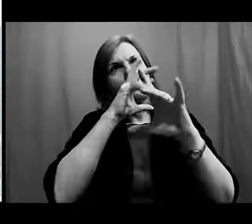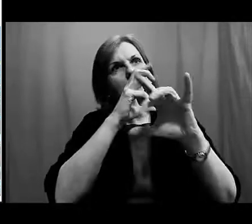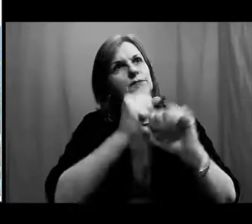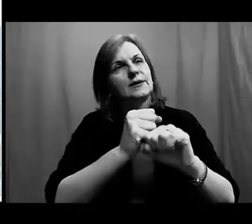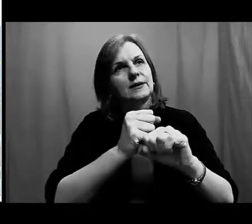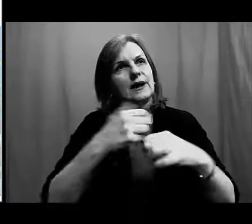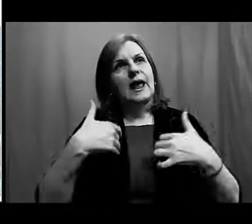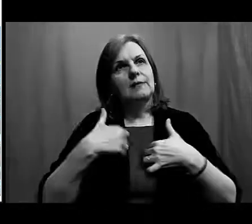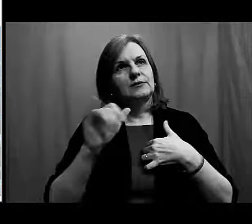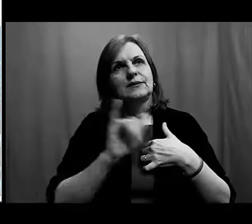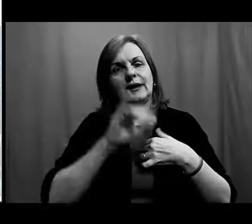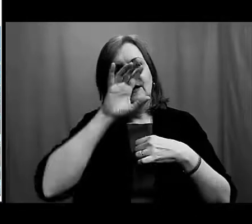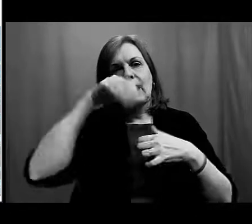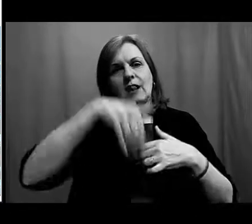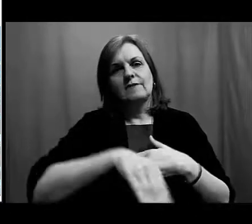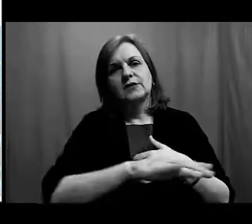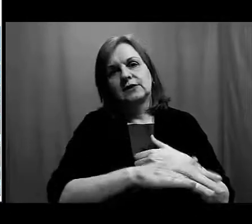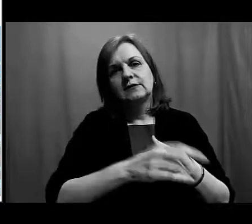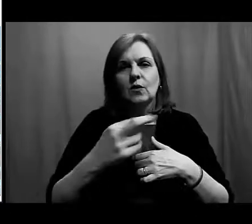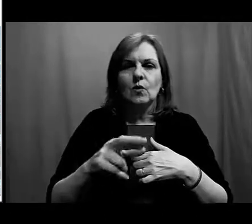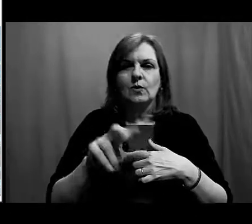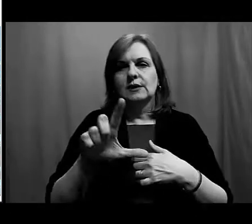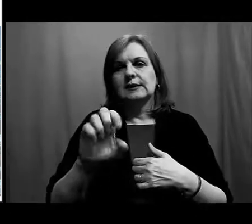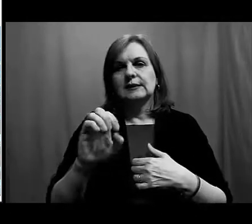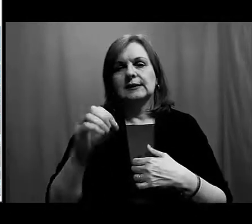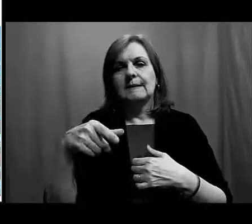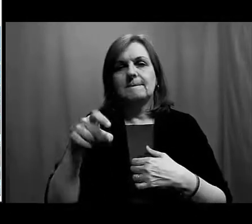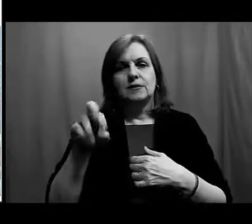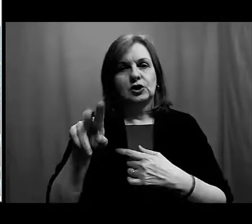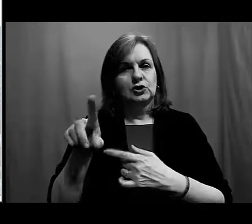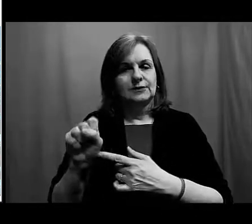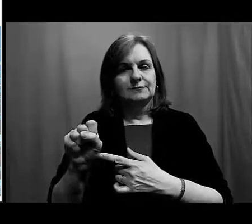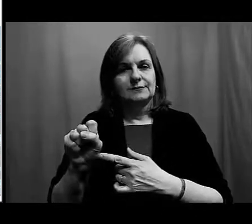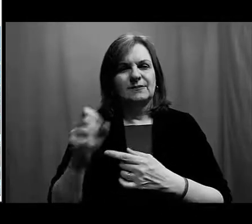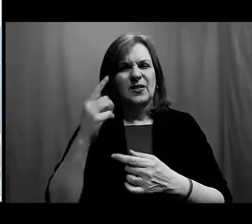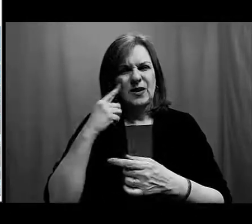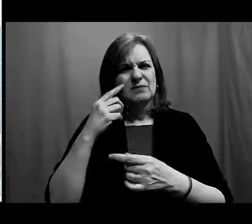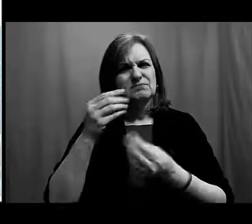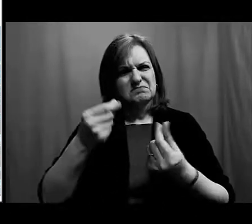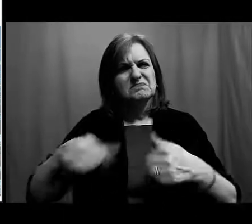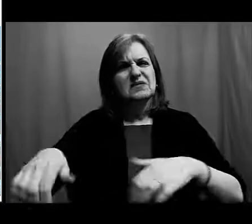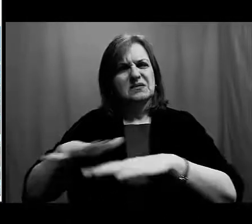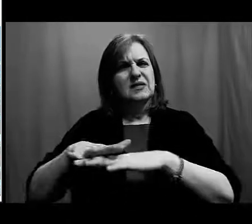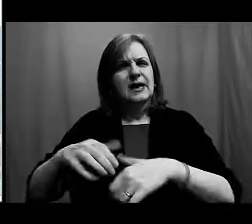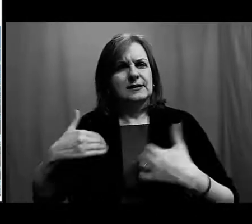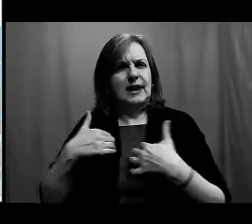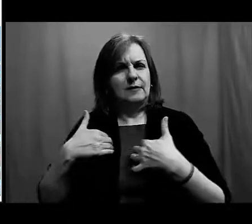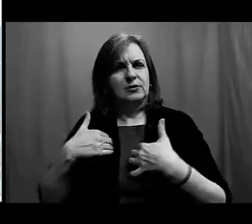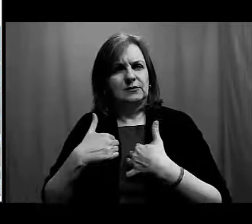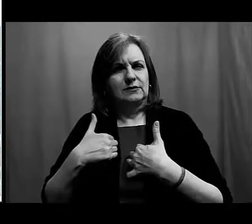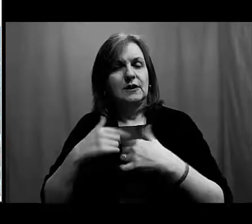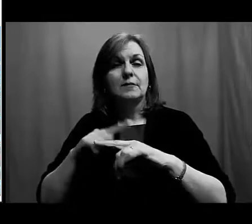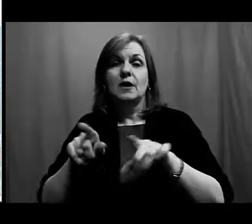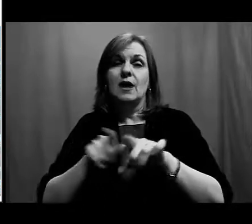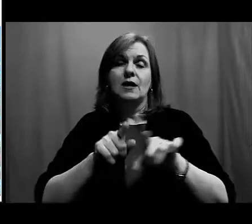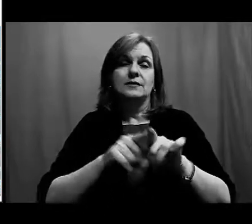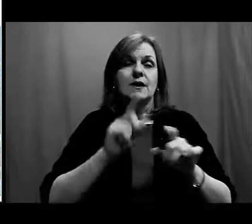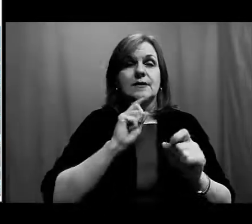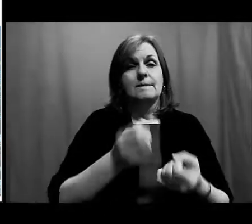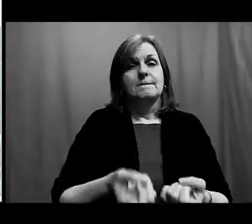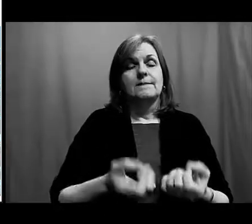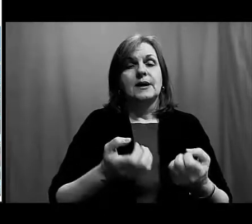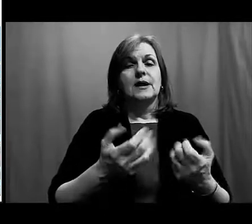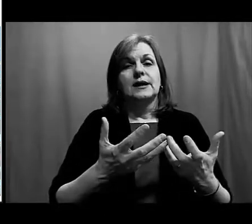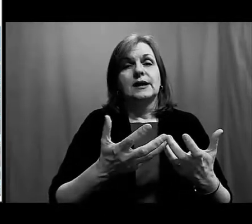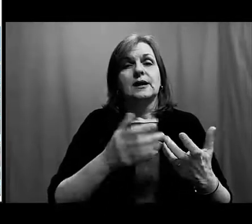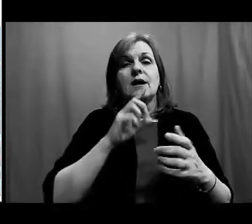charismatic macrofauna, the large elephants, the large leopards, animals on land. But what you have to keep in mind is we're